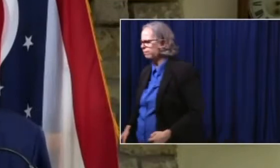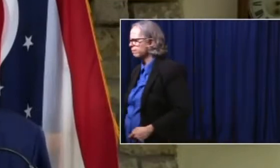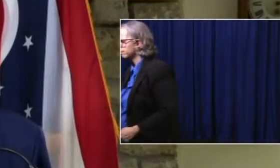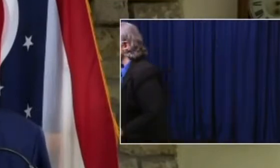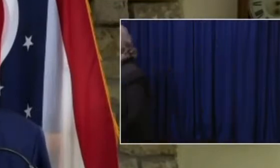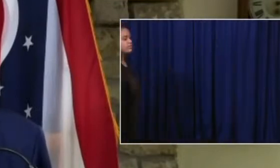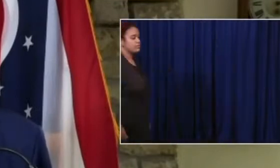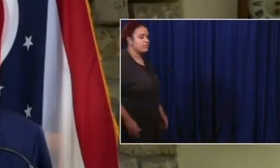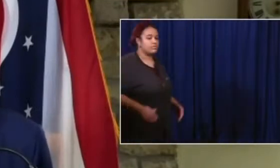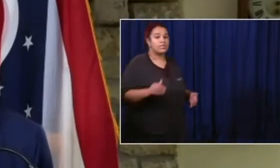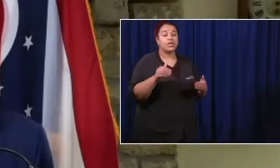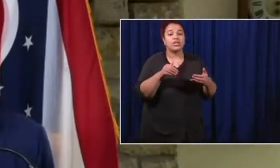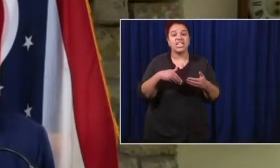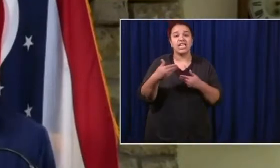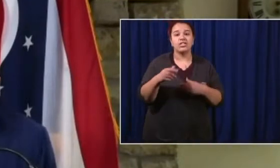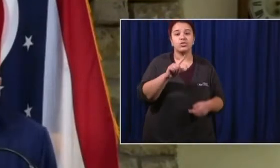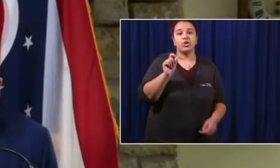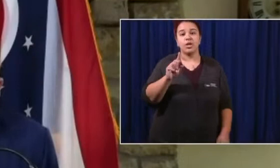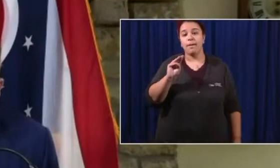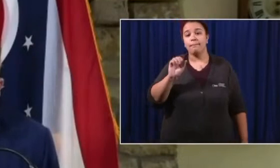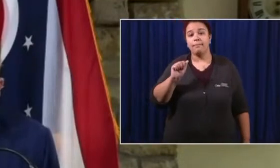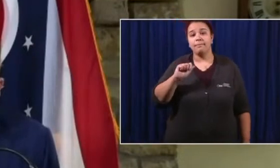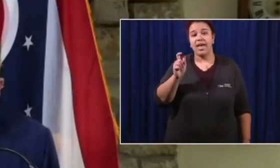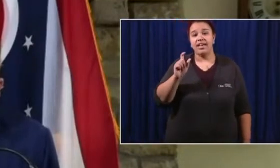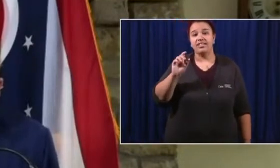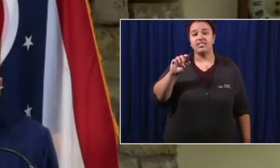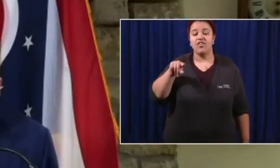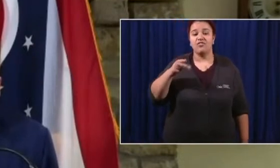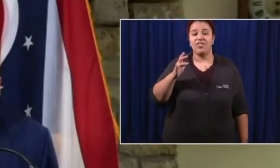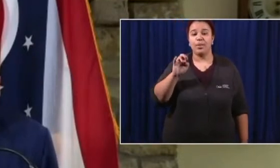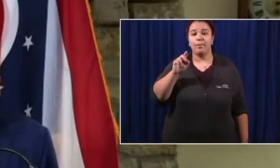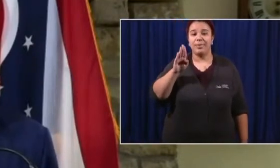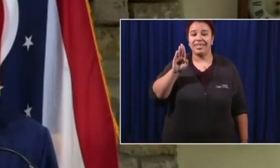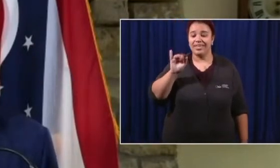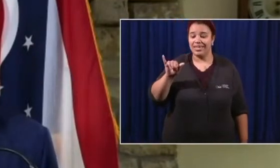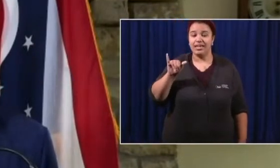Next question is from Max Philby at the Columbus Dispatch.